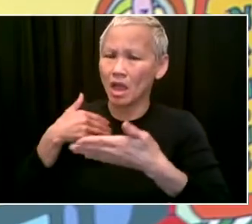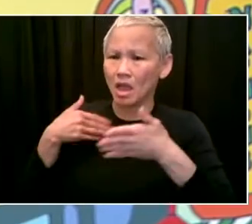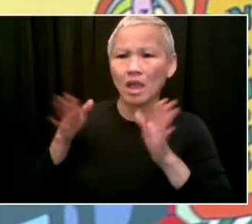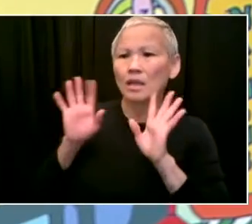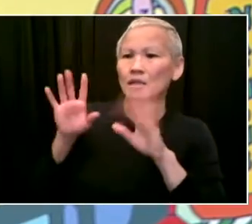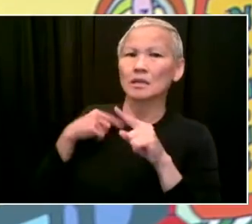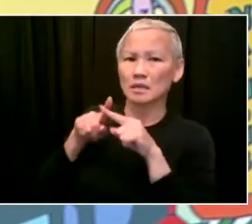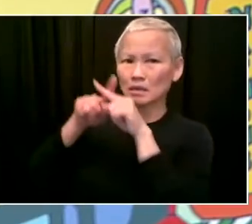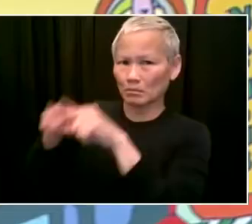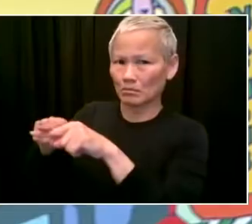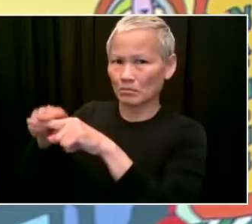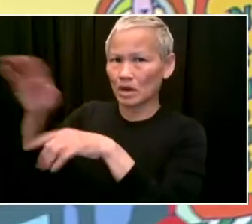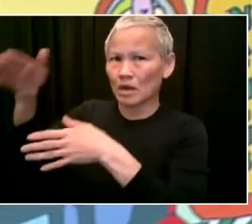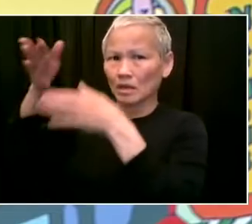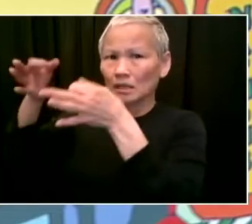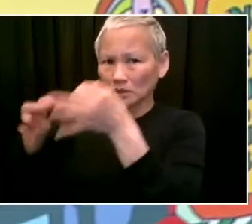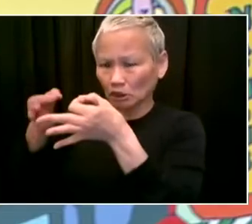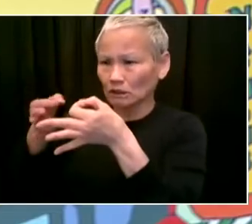mistake.